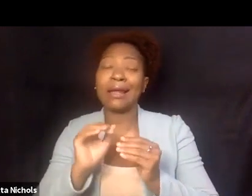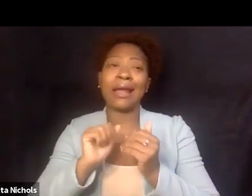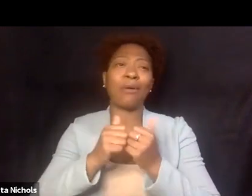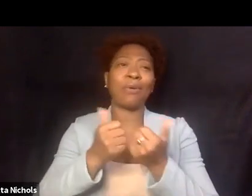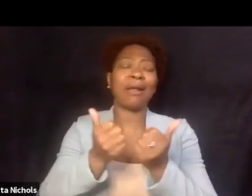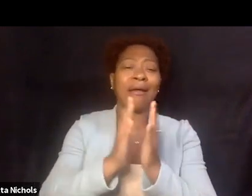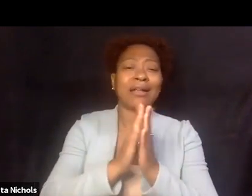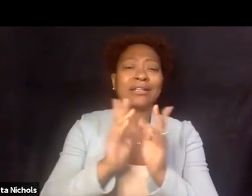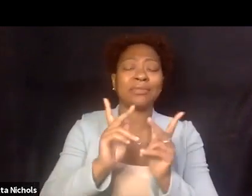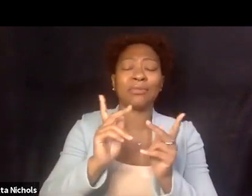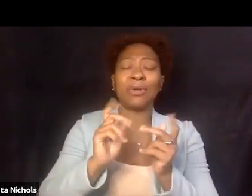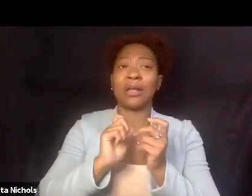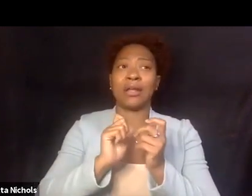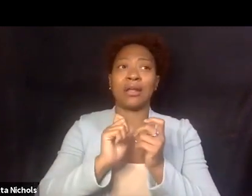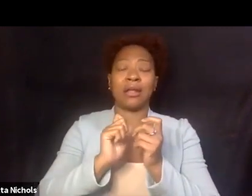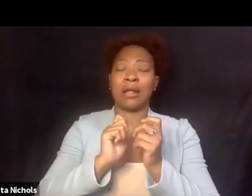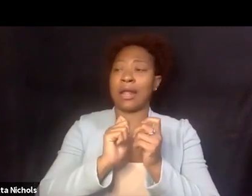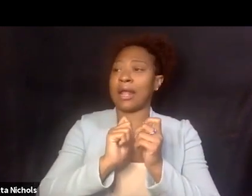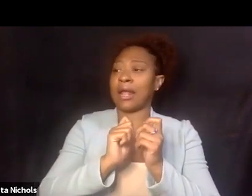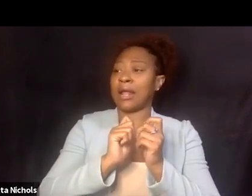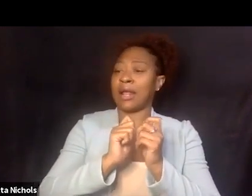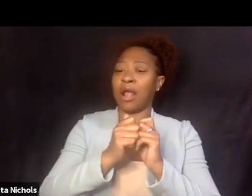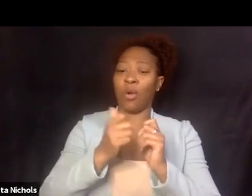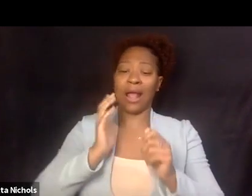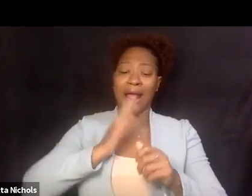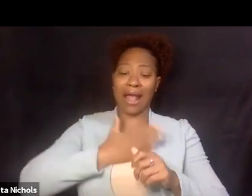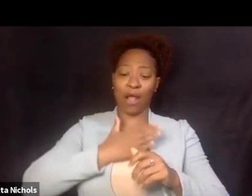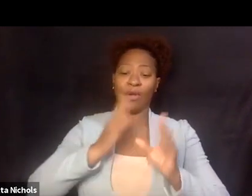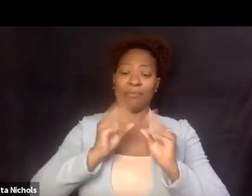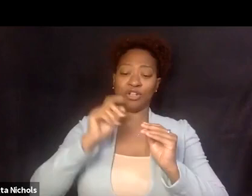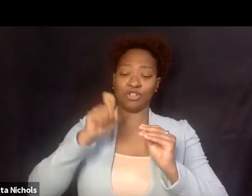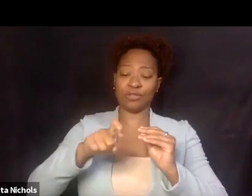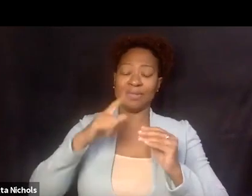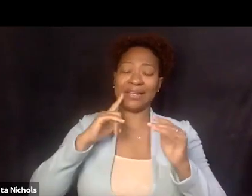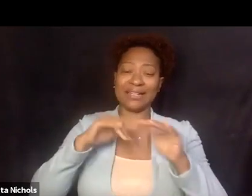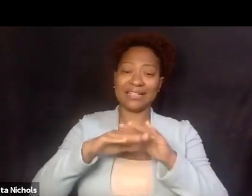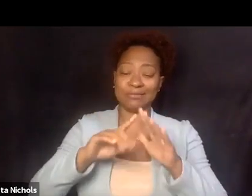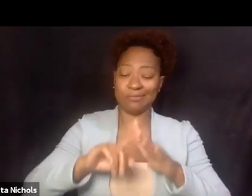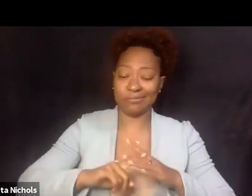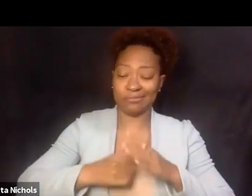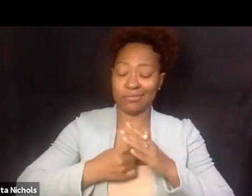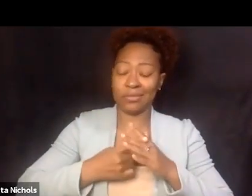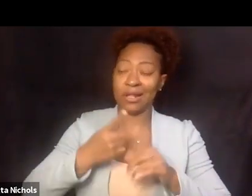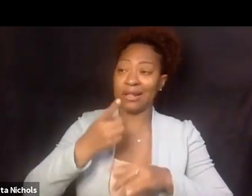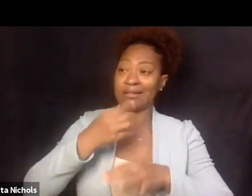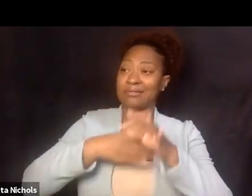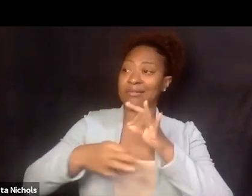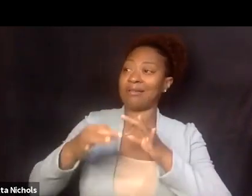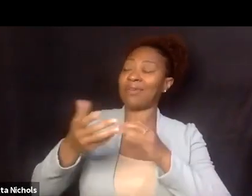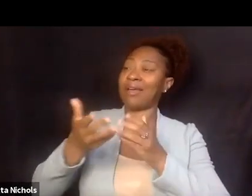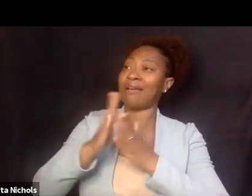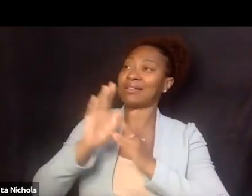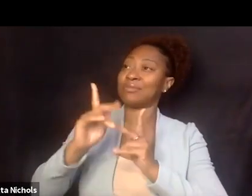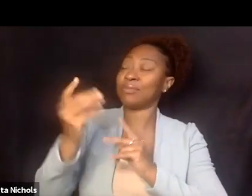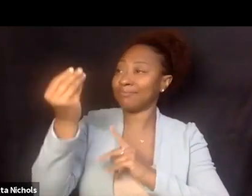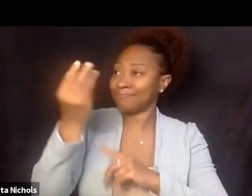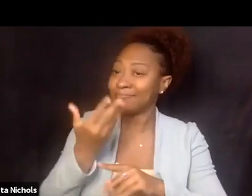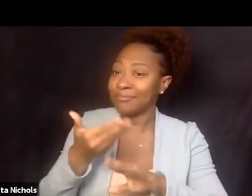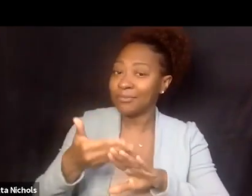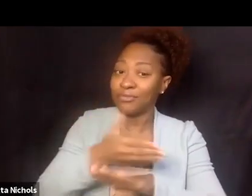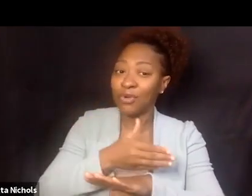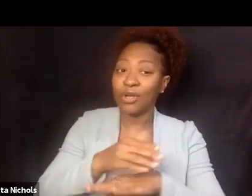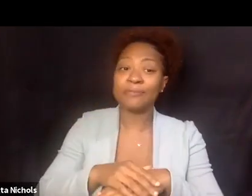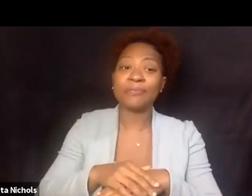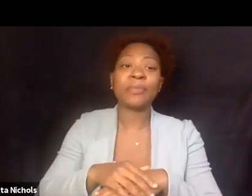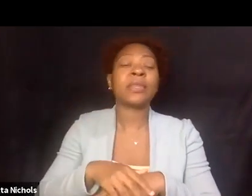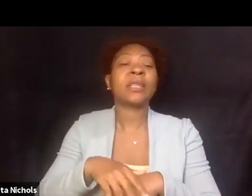how our meetings, for example, could be more accessible? And this is an example again from CRLT, and we see this on lots of syllabi. So